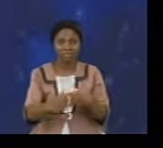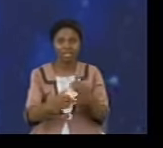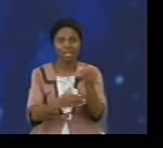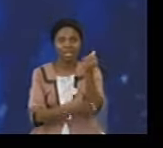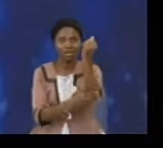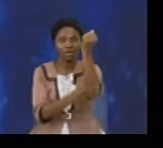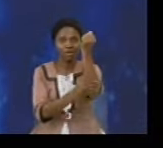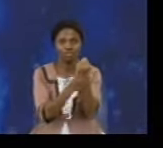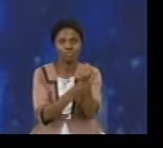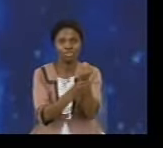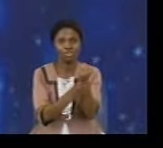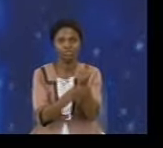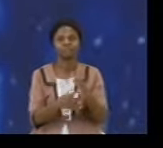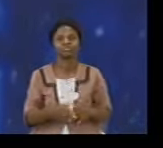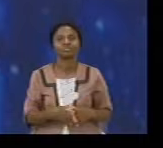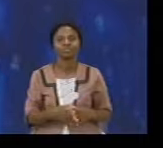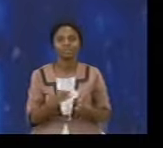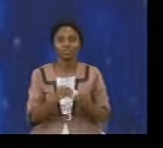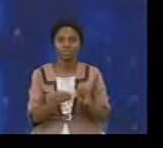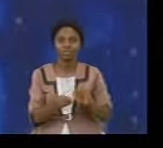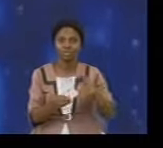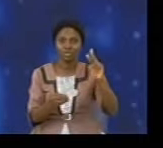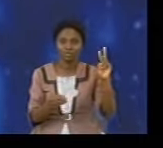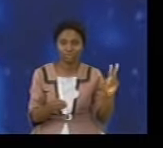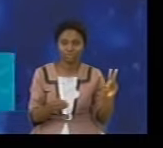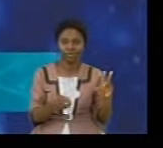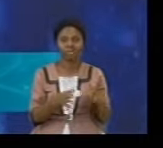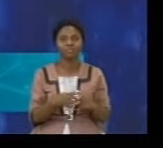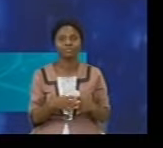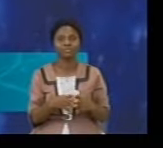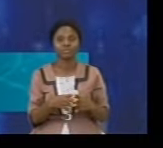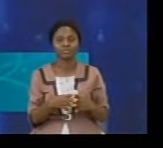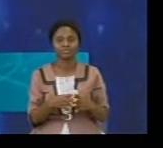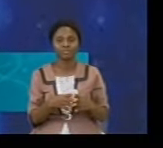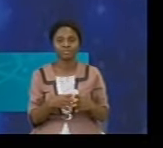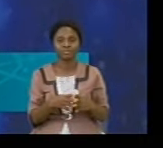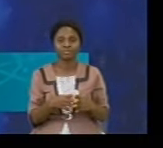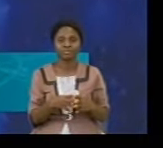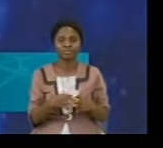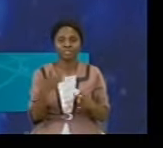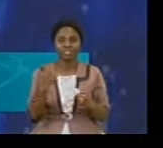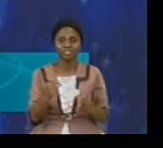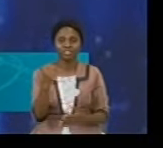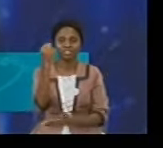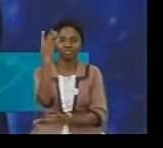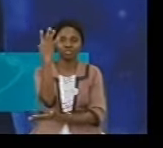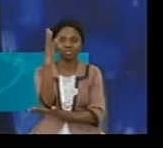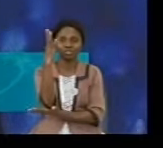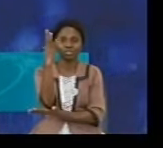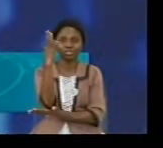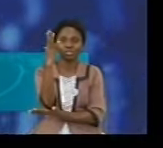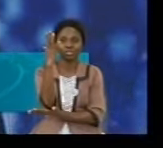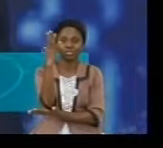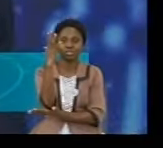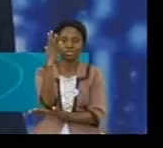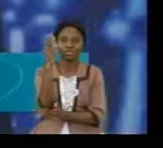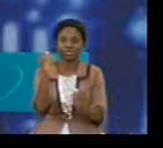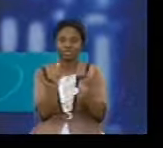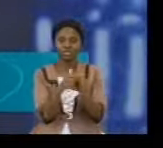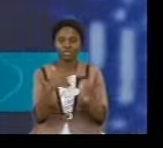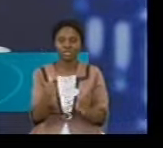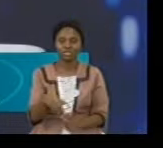the tree with a peculiar kind of hardness. The tree, and